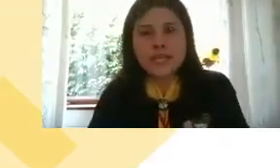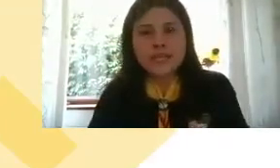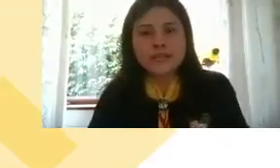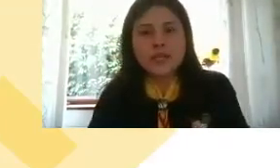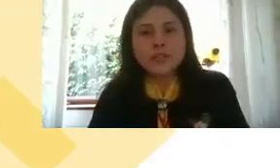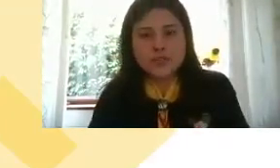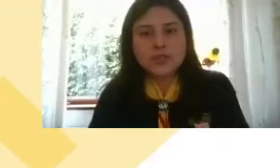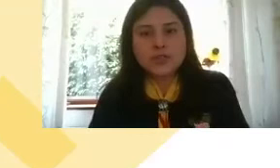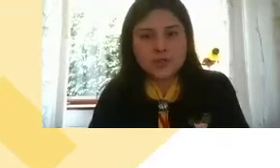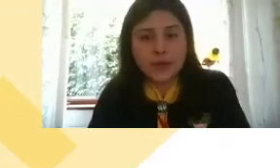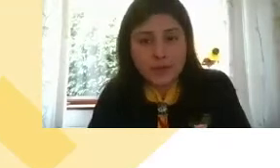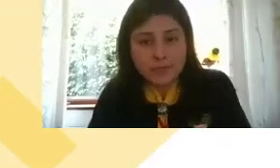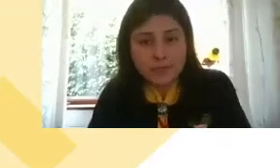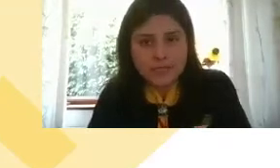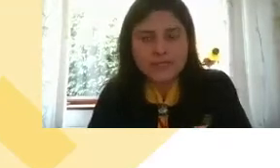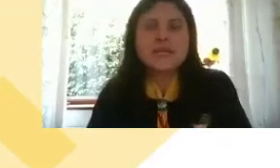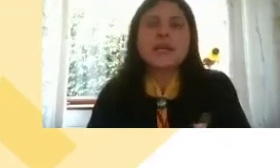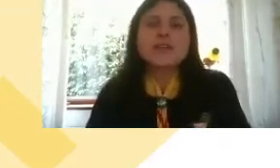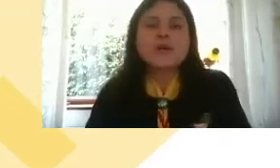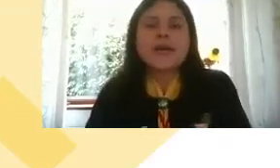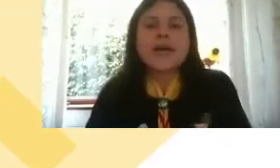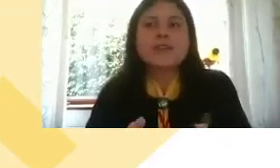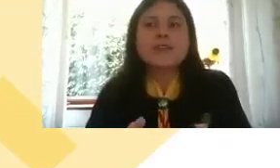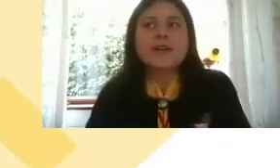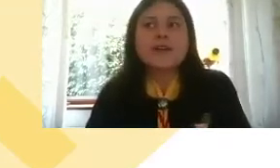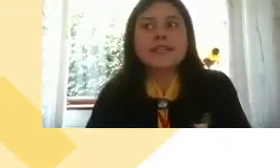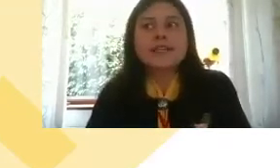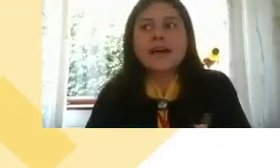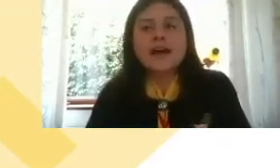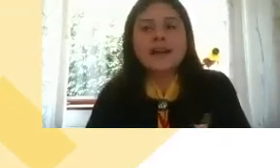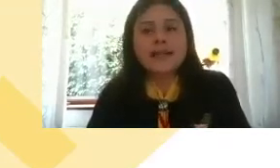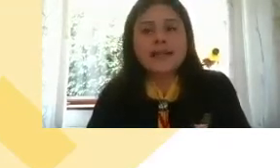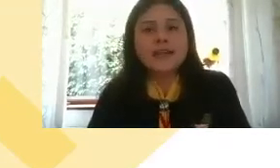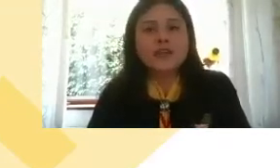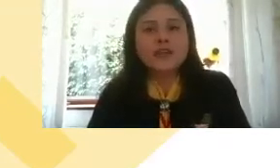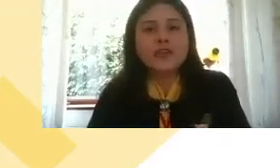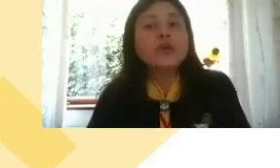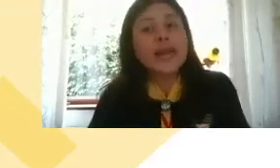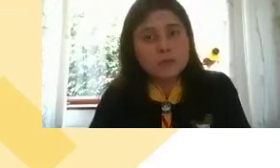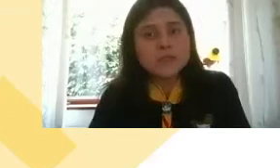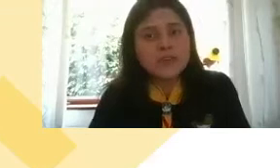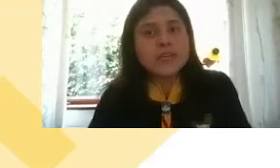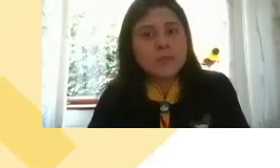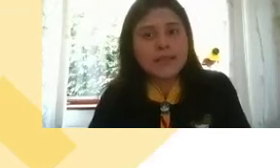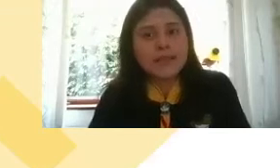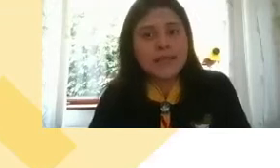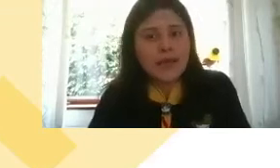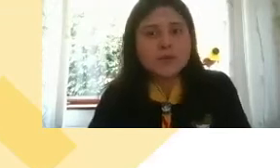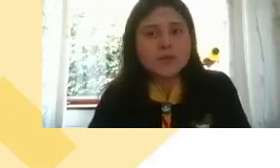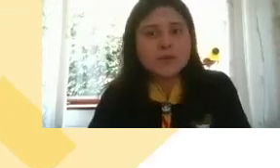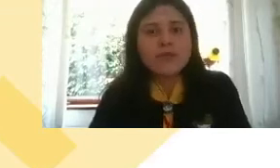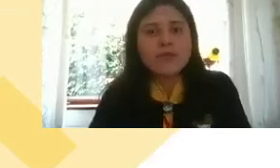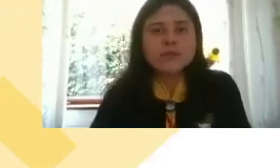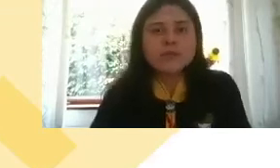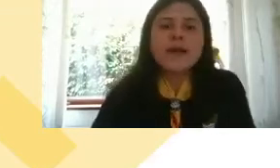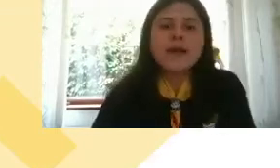Sign .co.uk website, you can find a link to games, fingerspelling games or